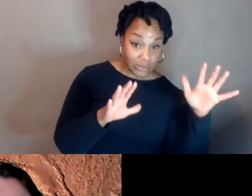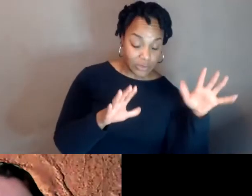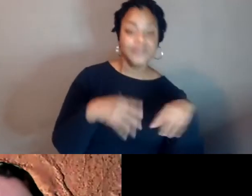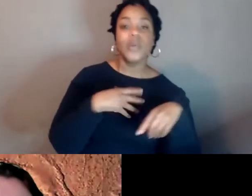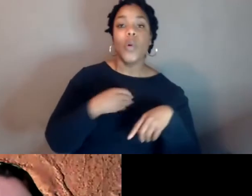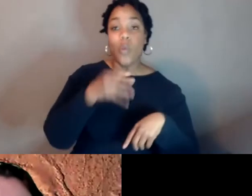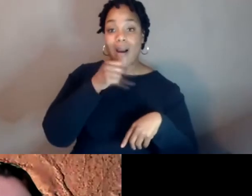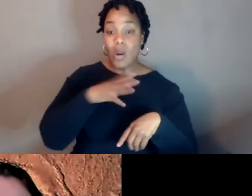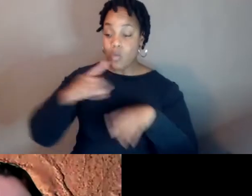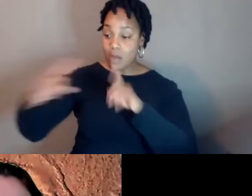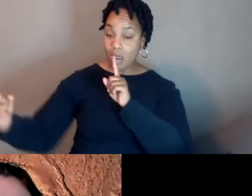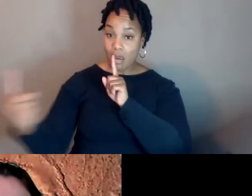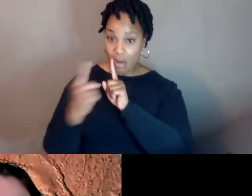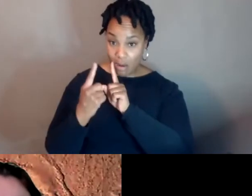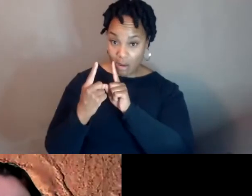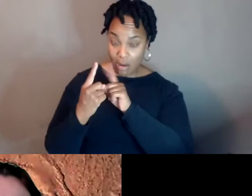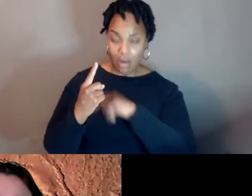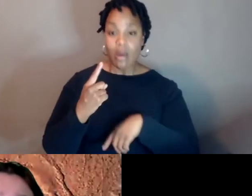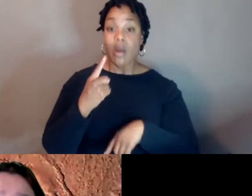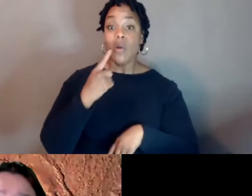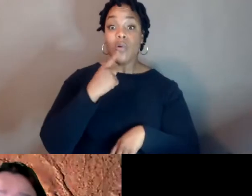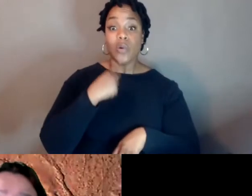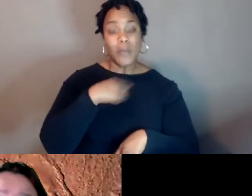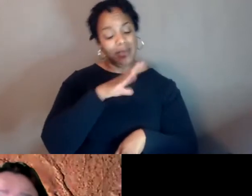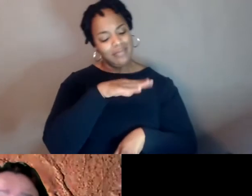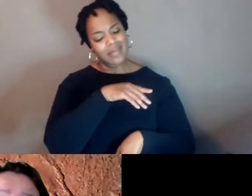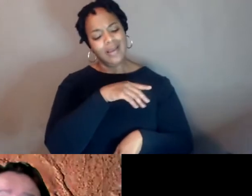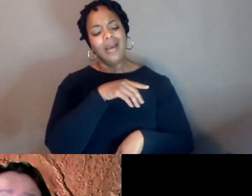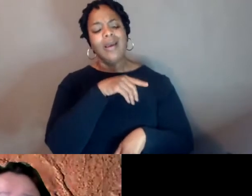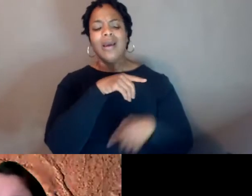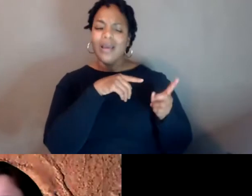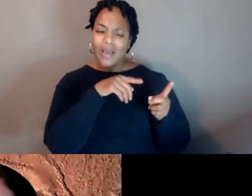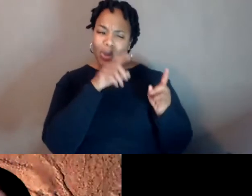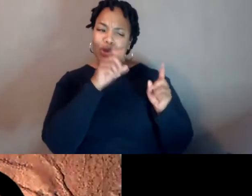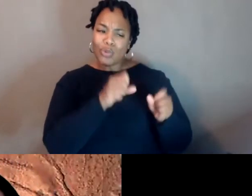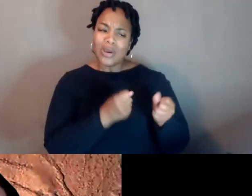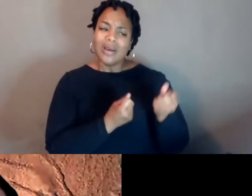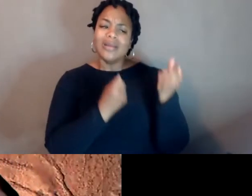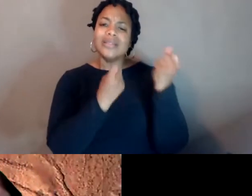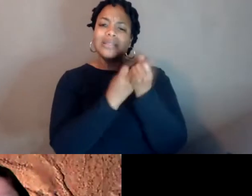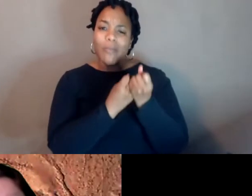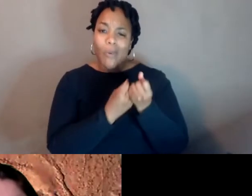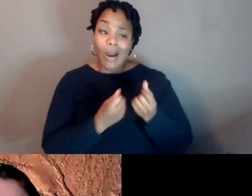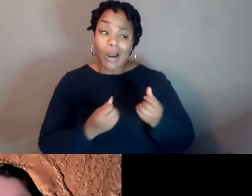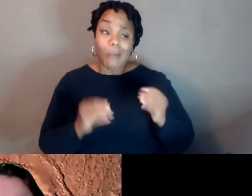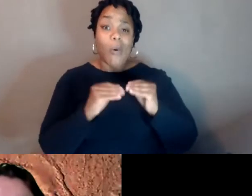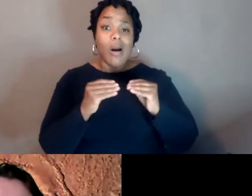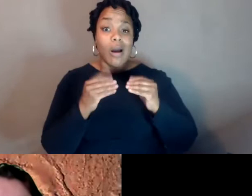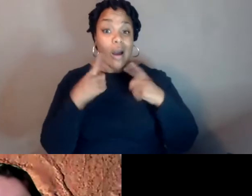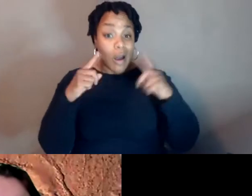where I could be more useful in the civil rights movement. Oh, wow. And I said,